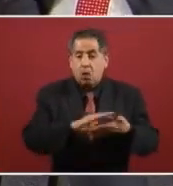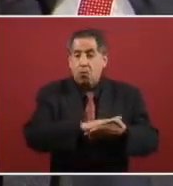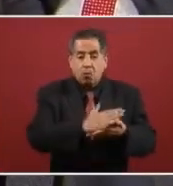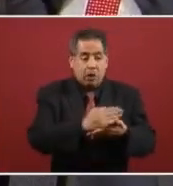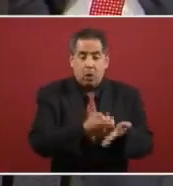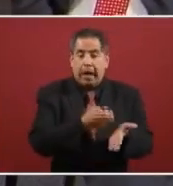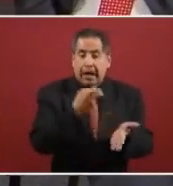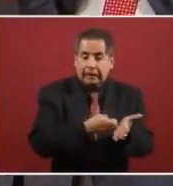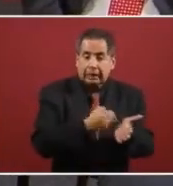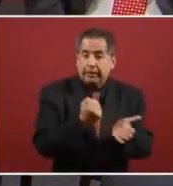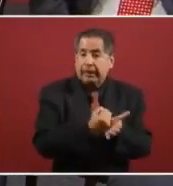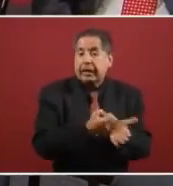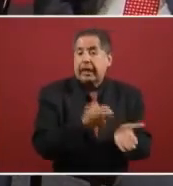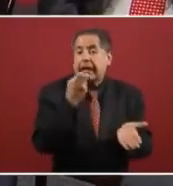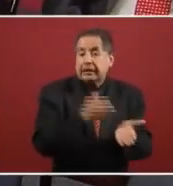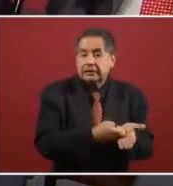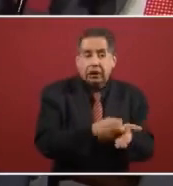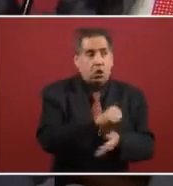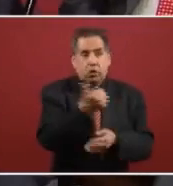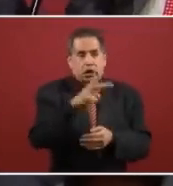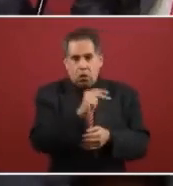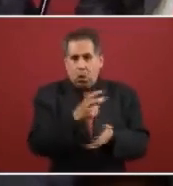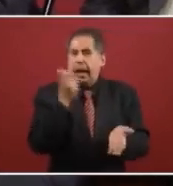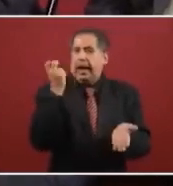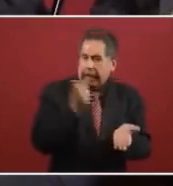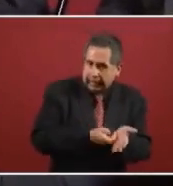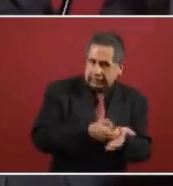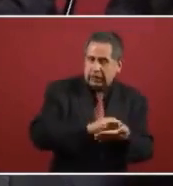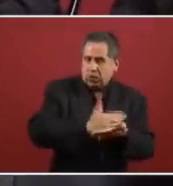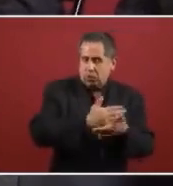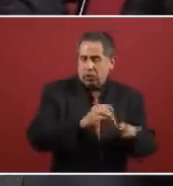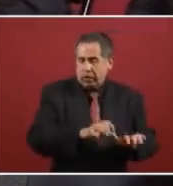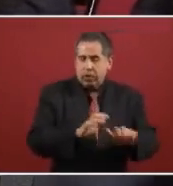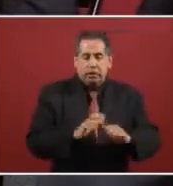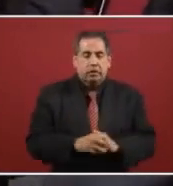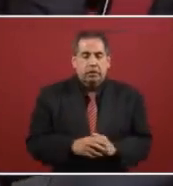So they might even give you the brand.